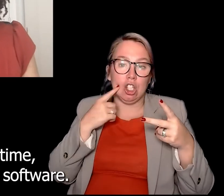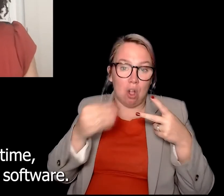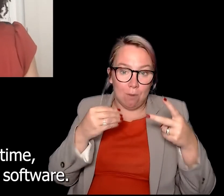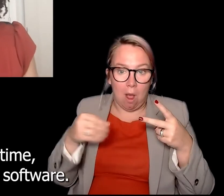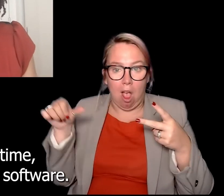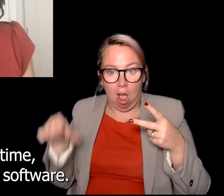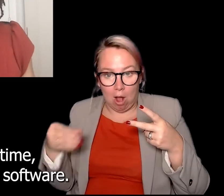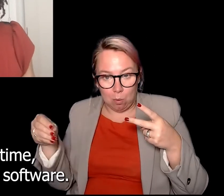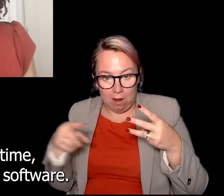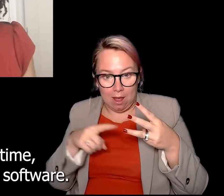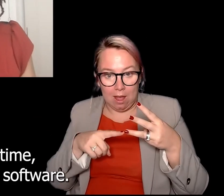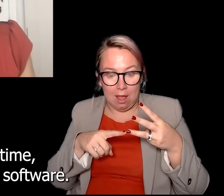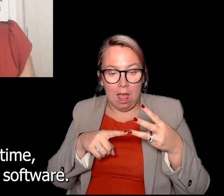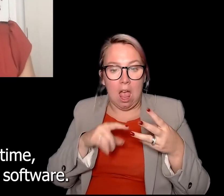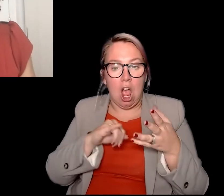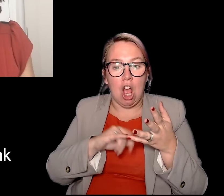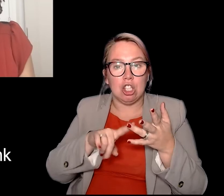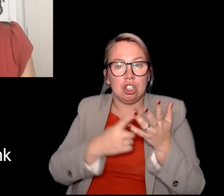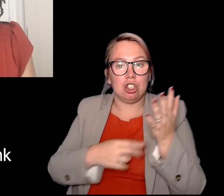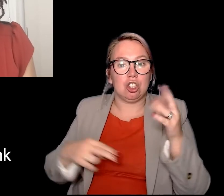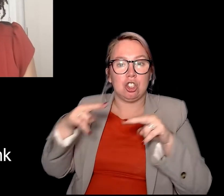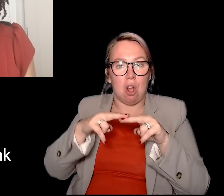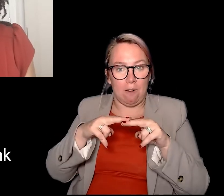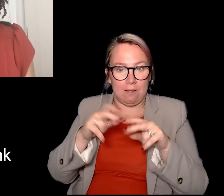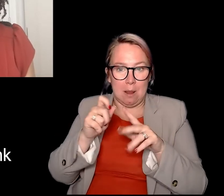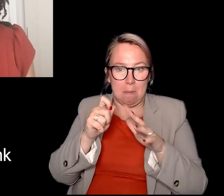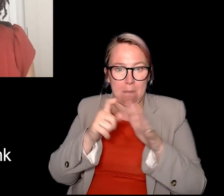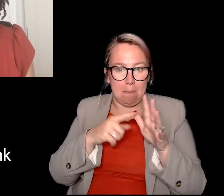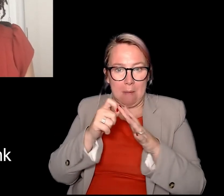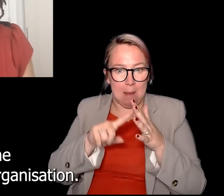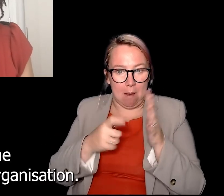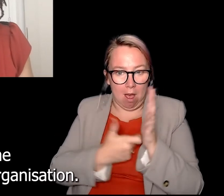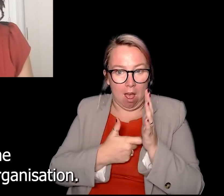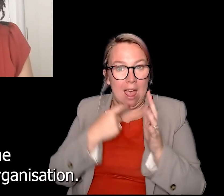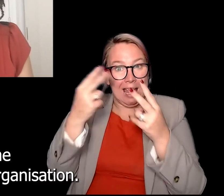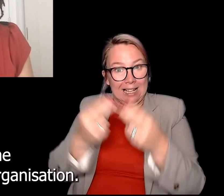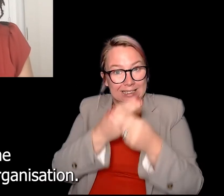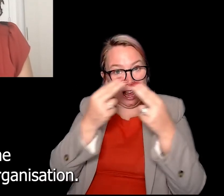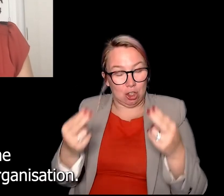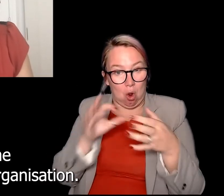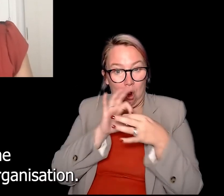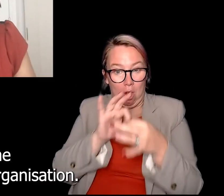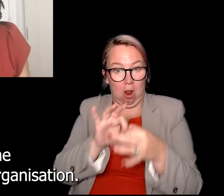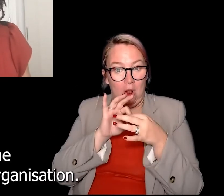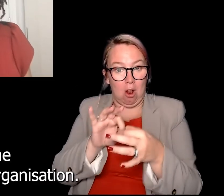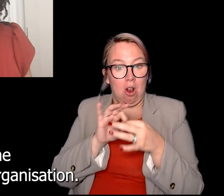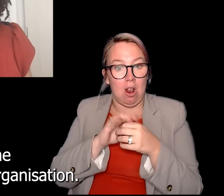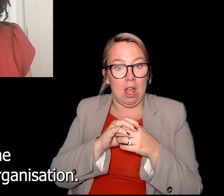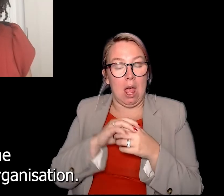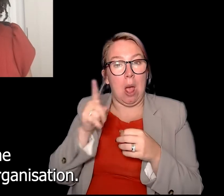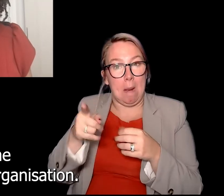Meta, Facebook at the time, working in both hardware and software. I did a stint at SoftBank Robotics America, which was my first time working on with